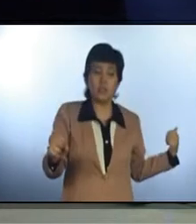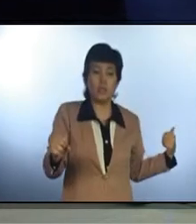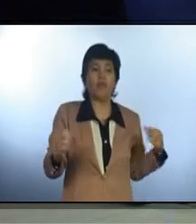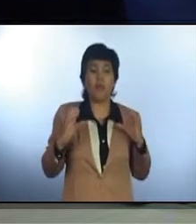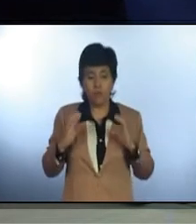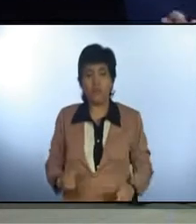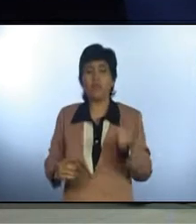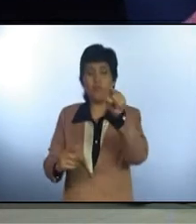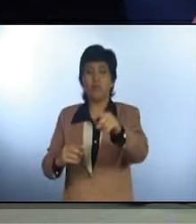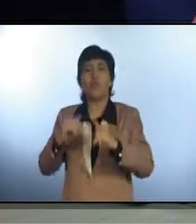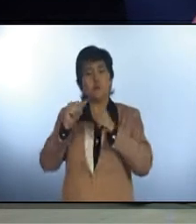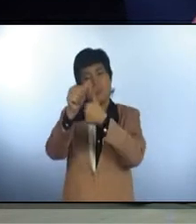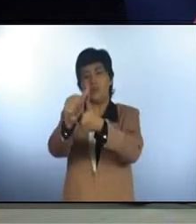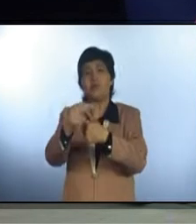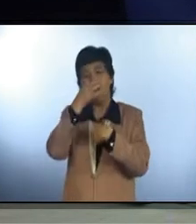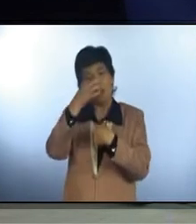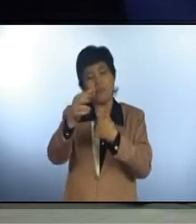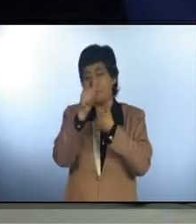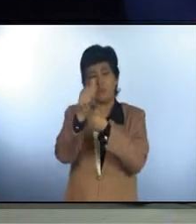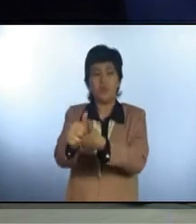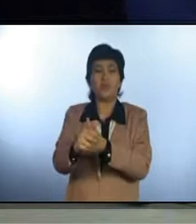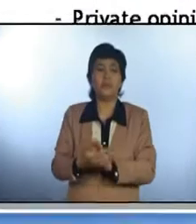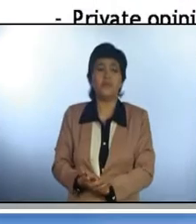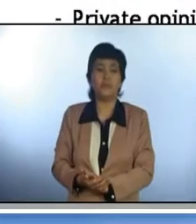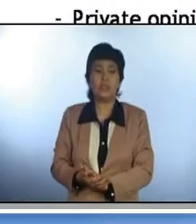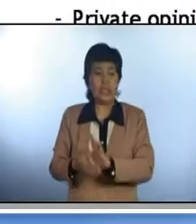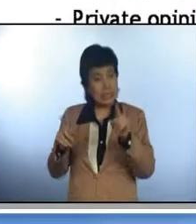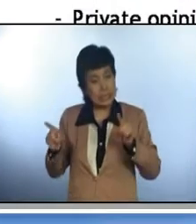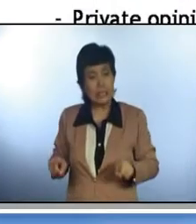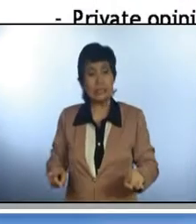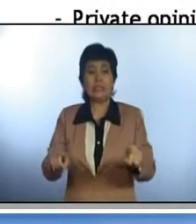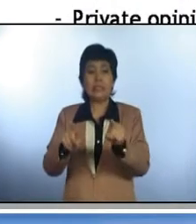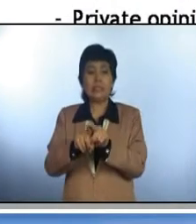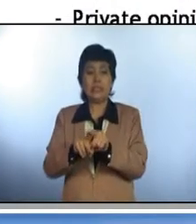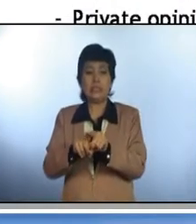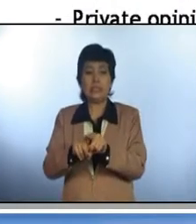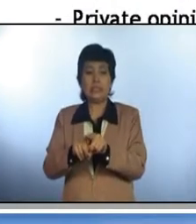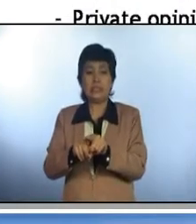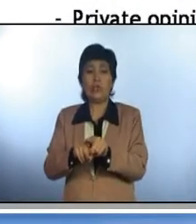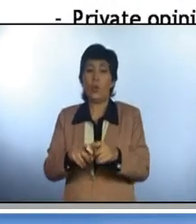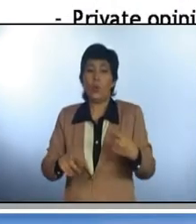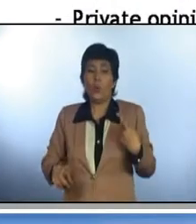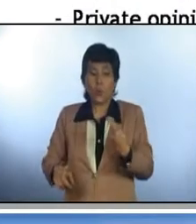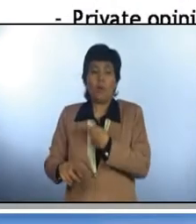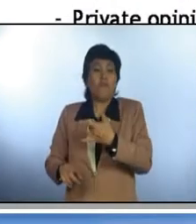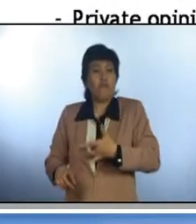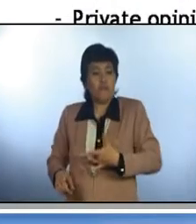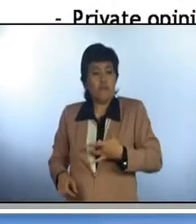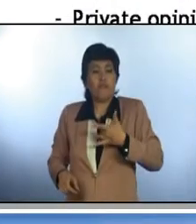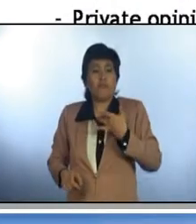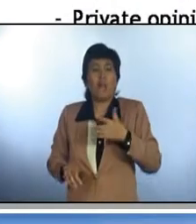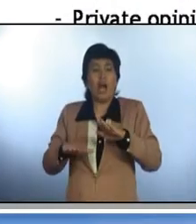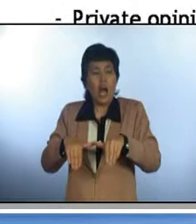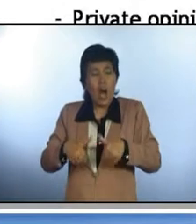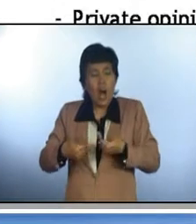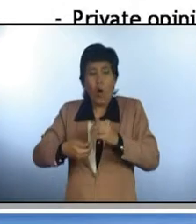would conform to your standard as well. 5 people is enough, yeah? And also cohesion means we feeling.